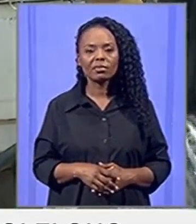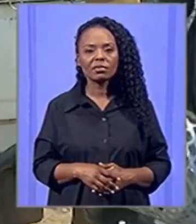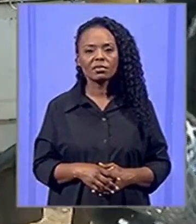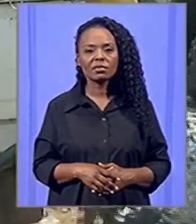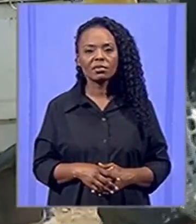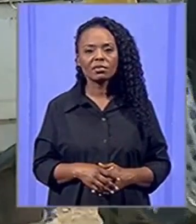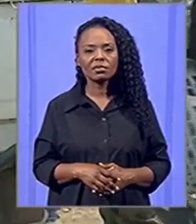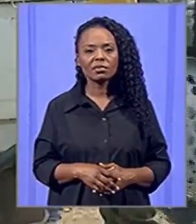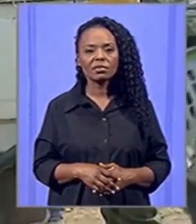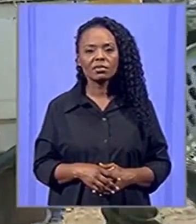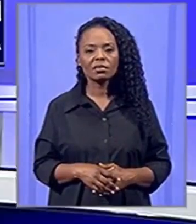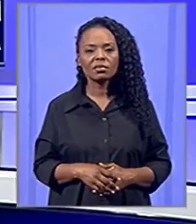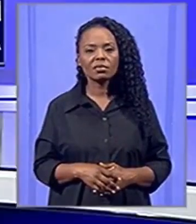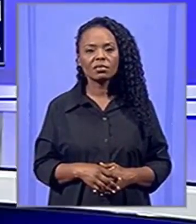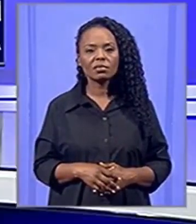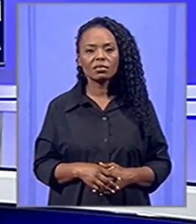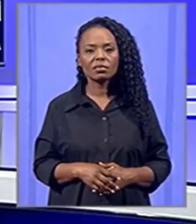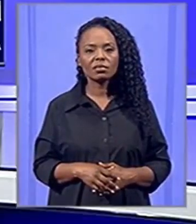Pretoria.